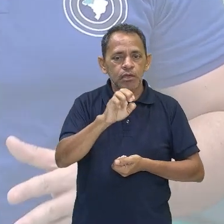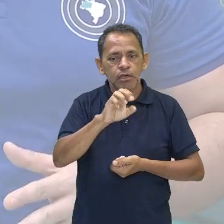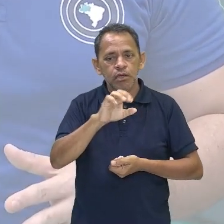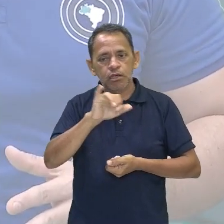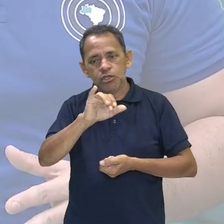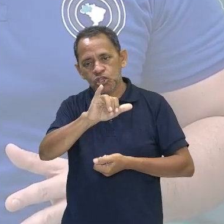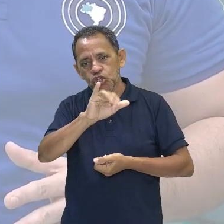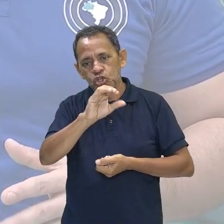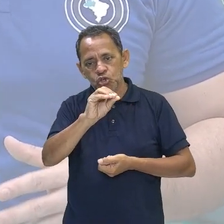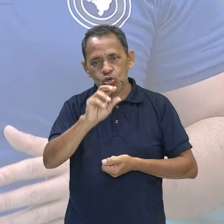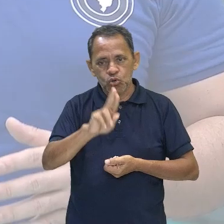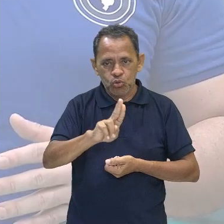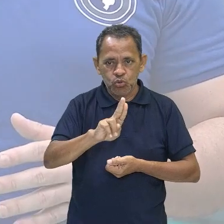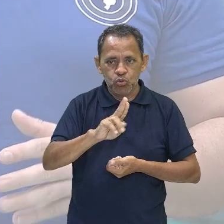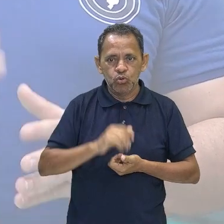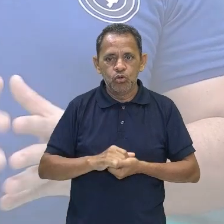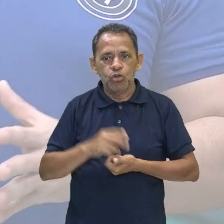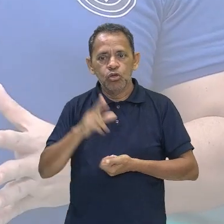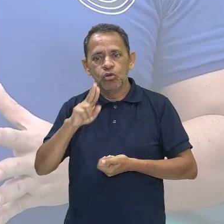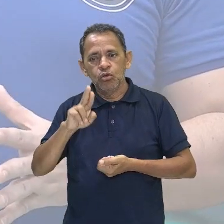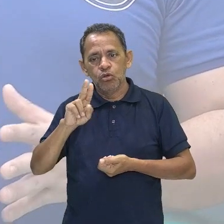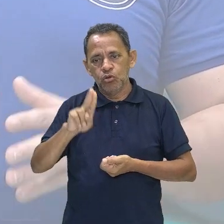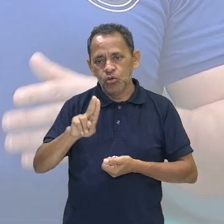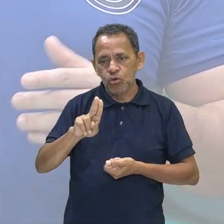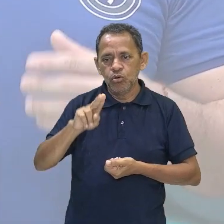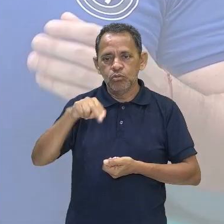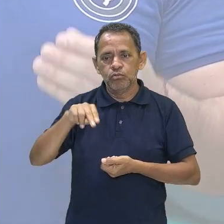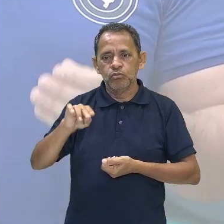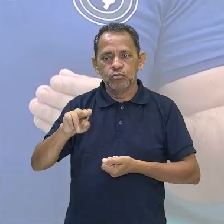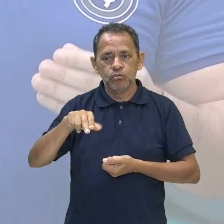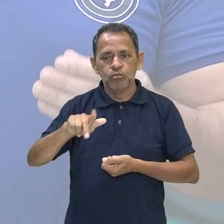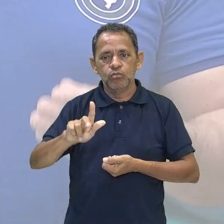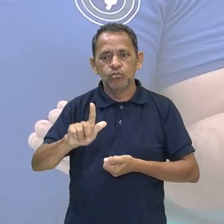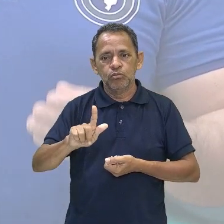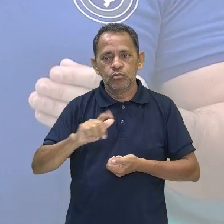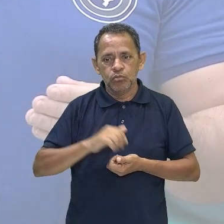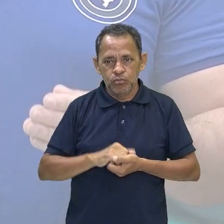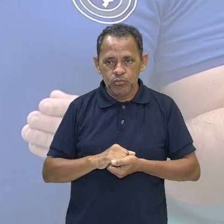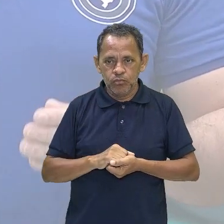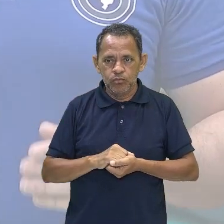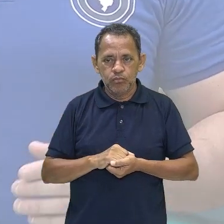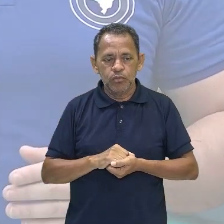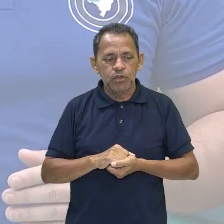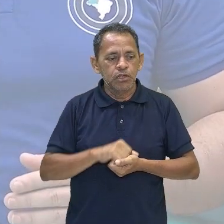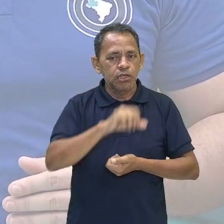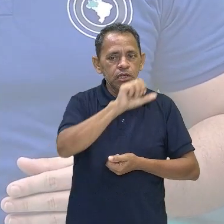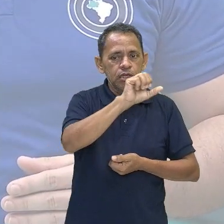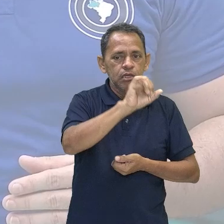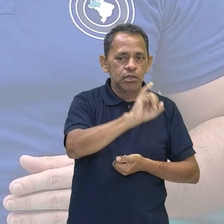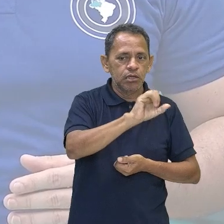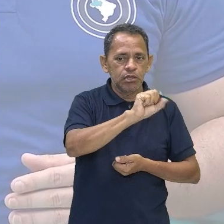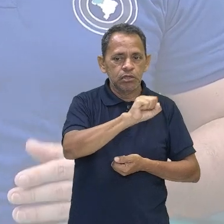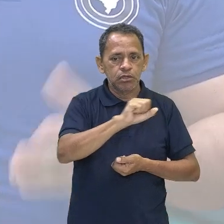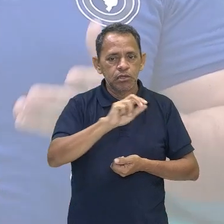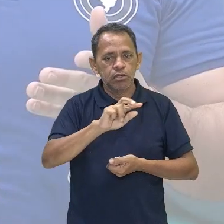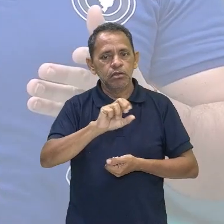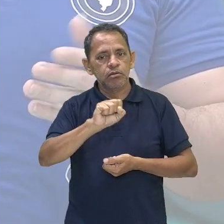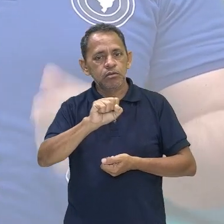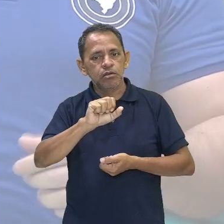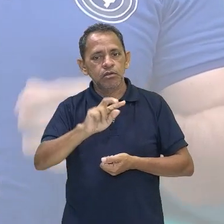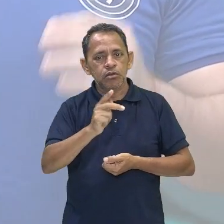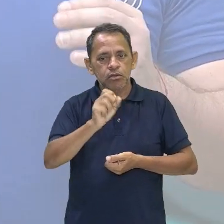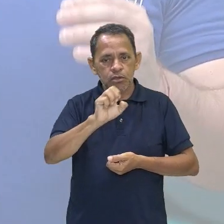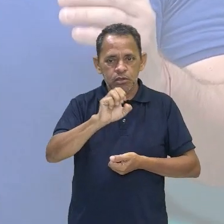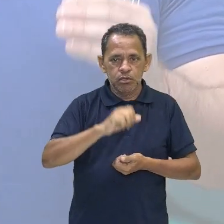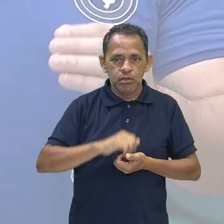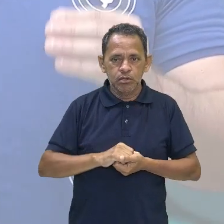park? Muito bem. Is she studying English? Pode ser mais